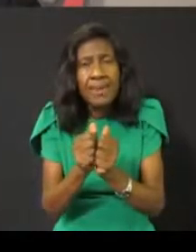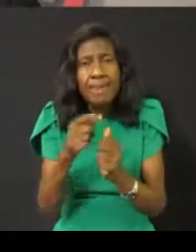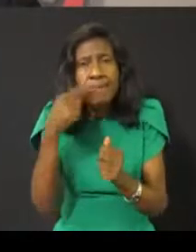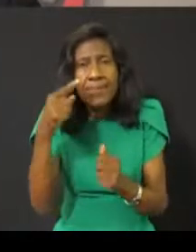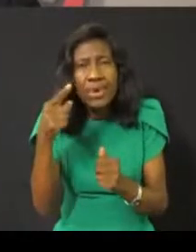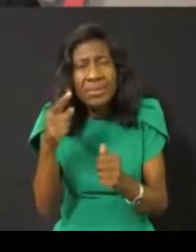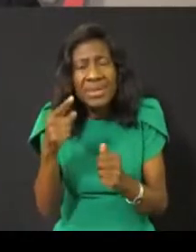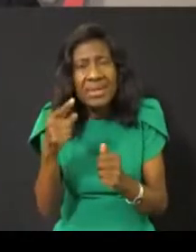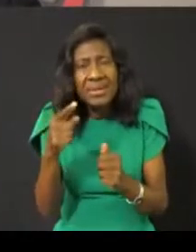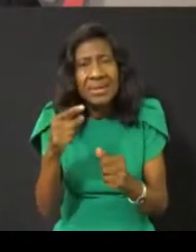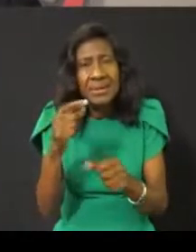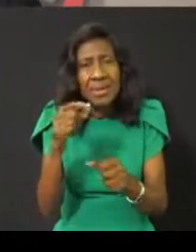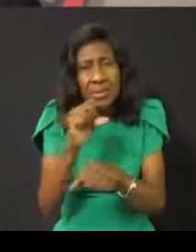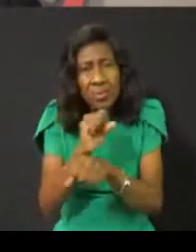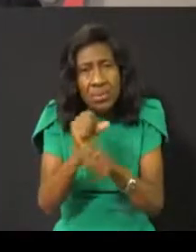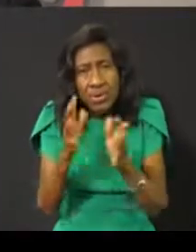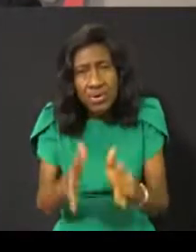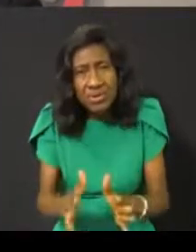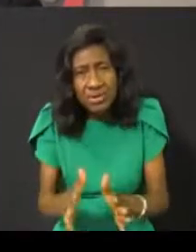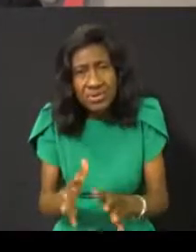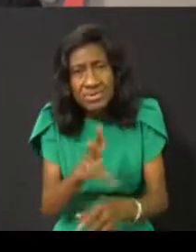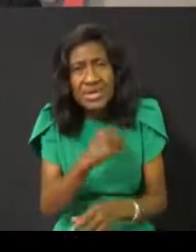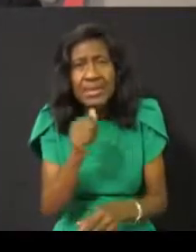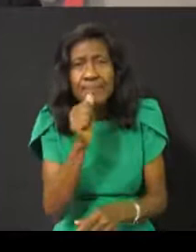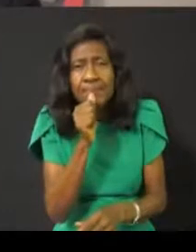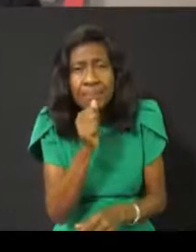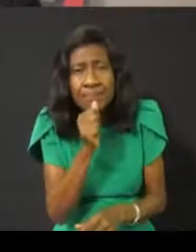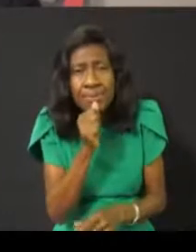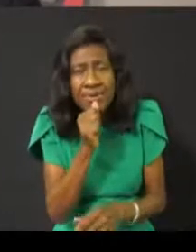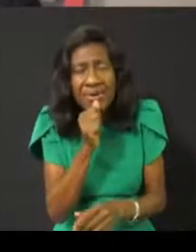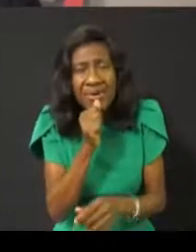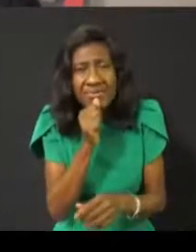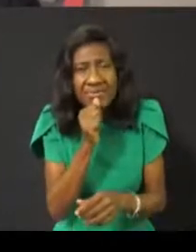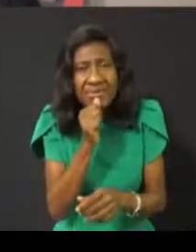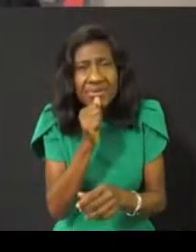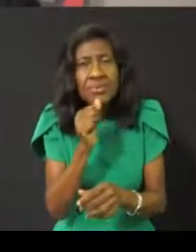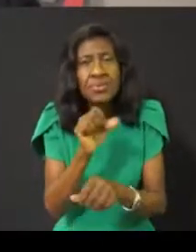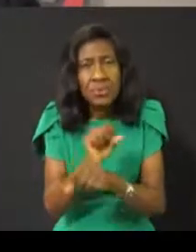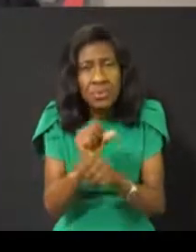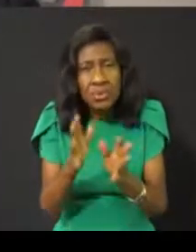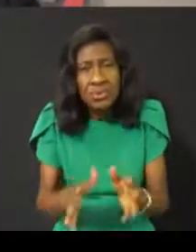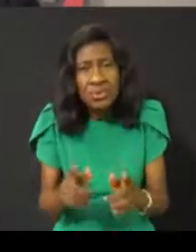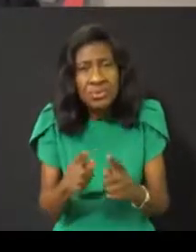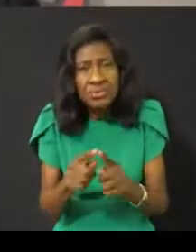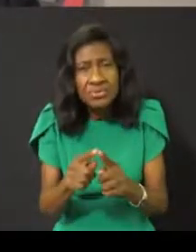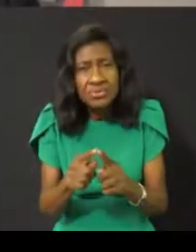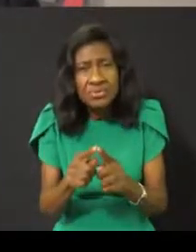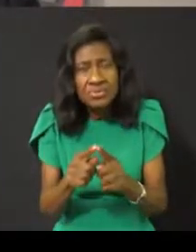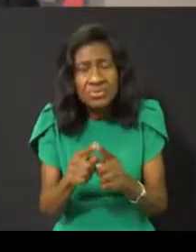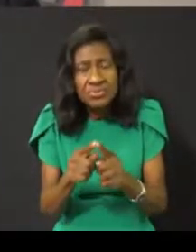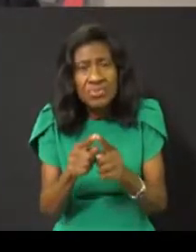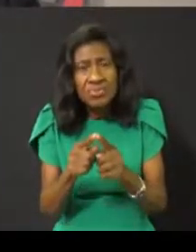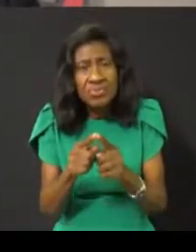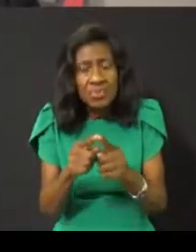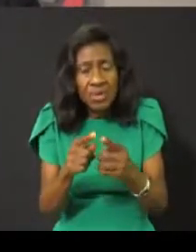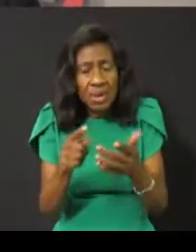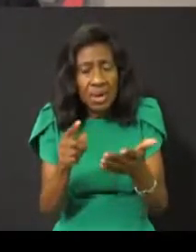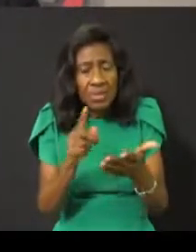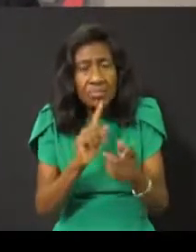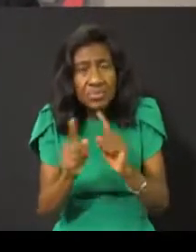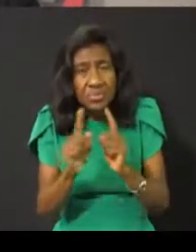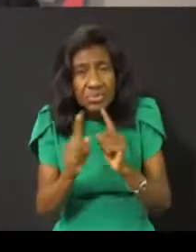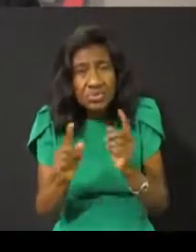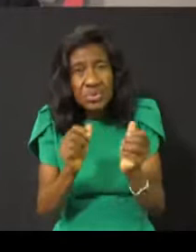members, civic sector members, and the private sector to review, refine the operation